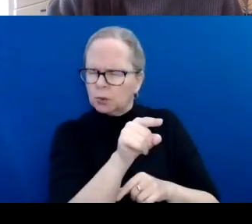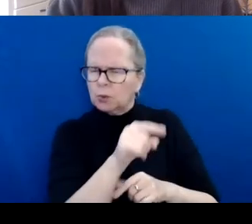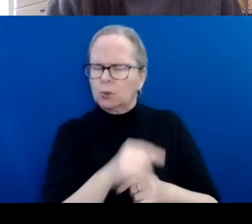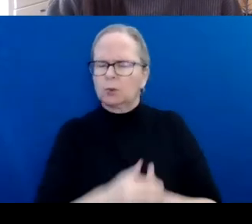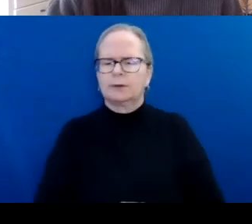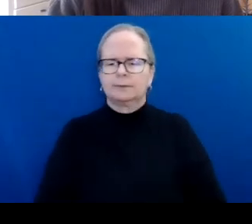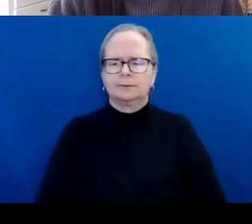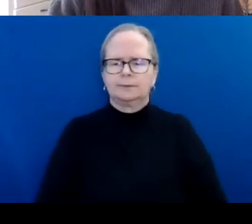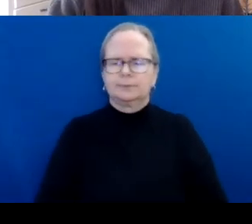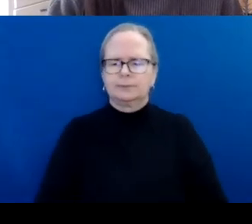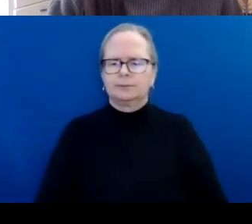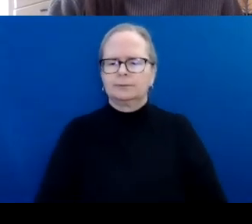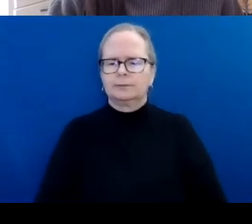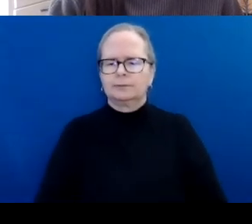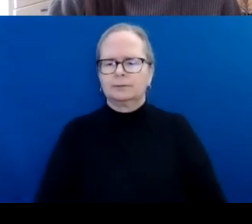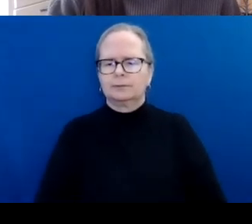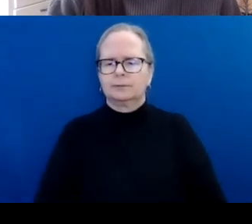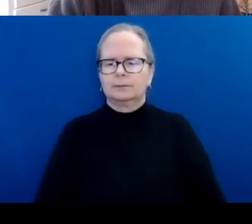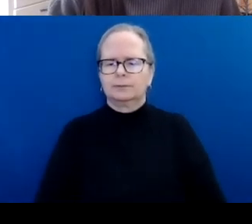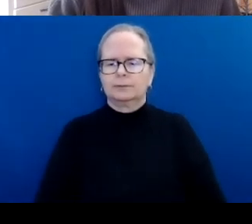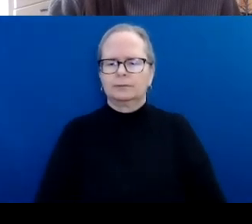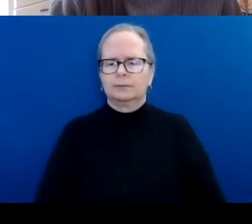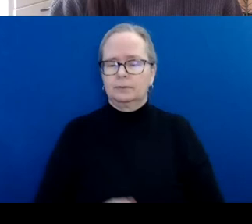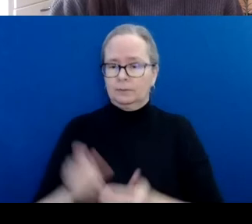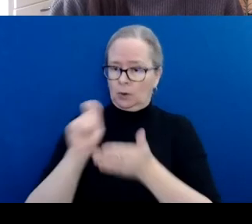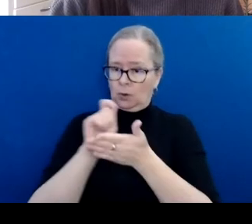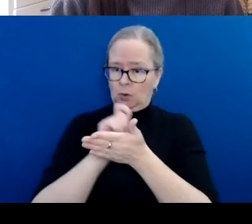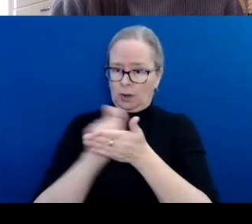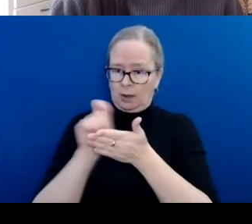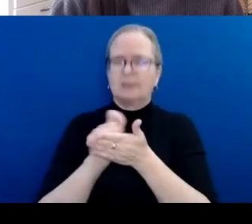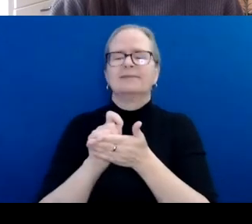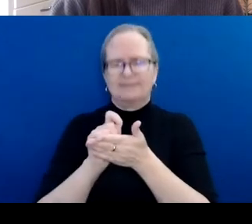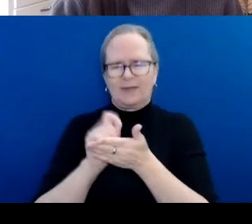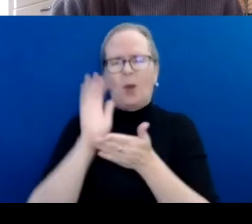Your artist statement will likely change over time as you and your practice do.